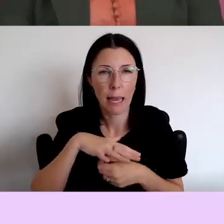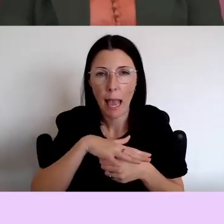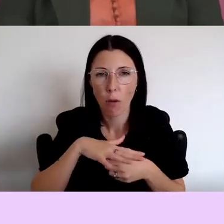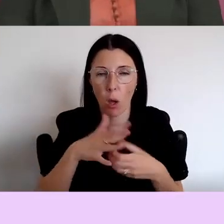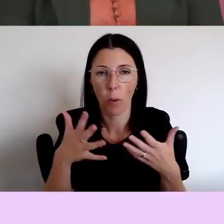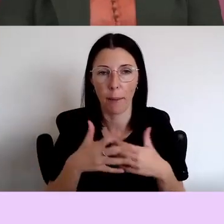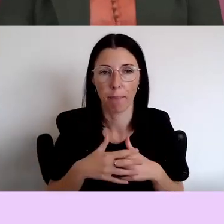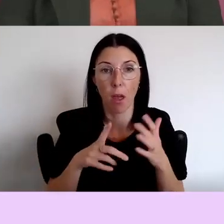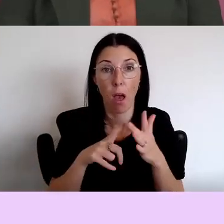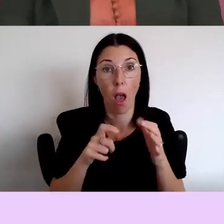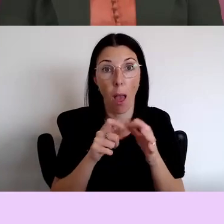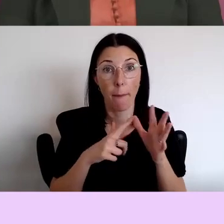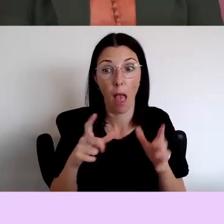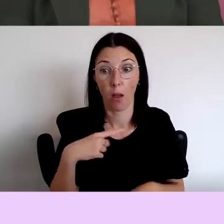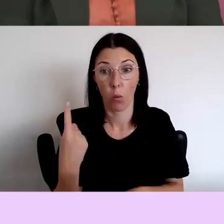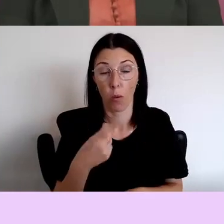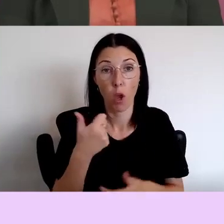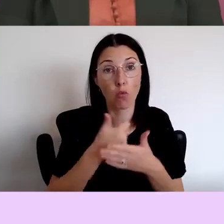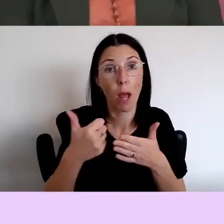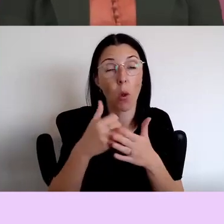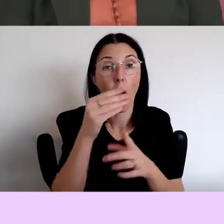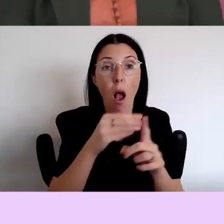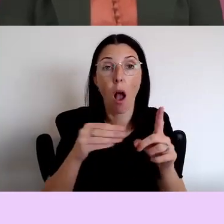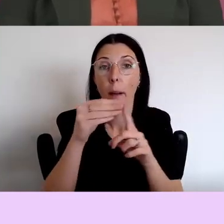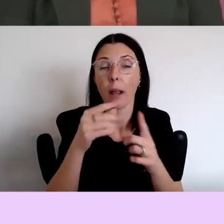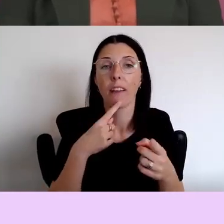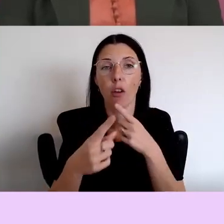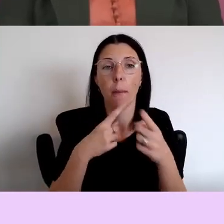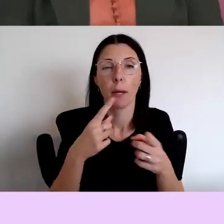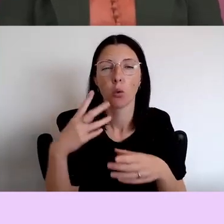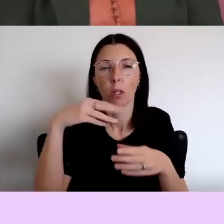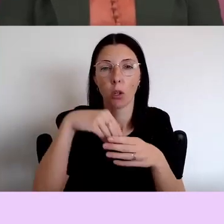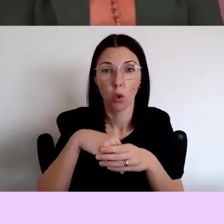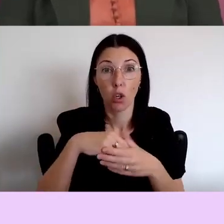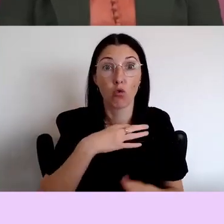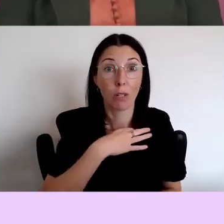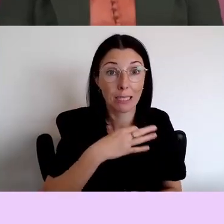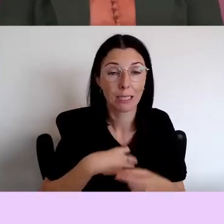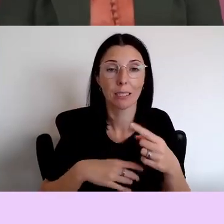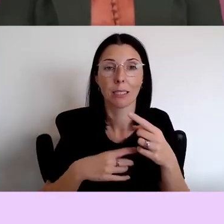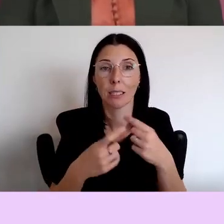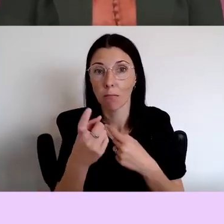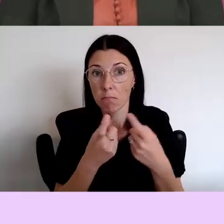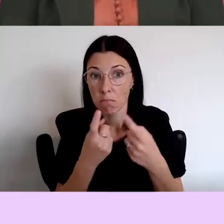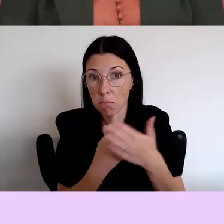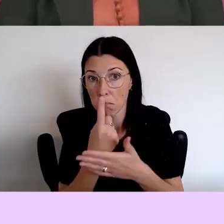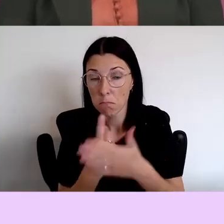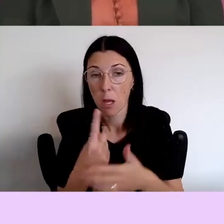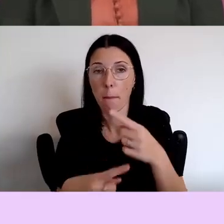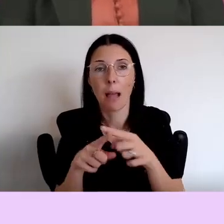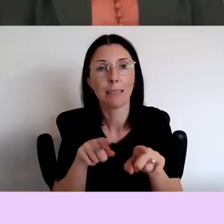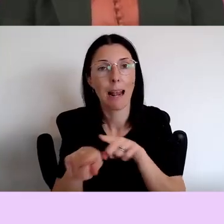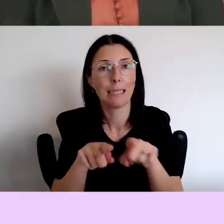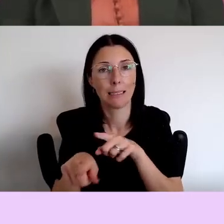regularly updating this information to include emerging risks and lessons learned. So to take one